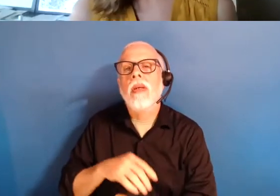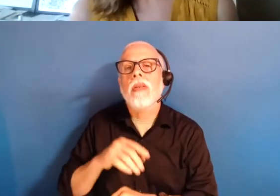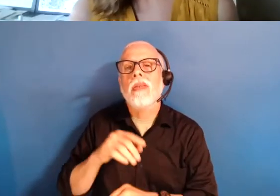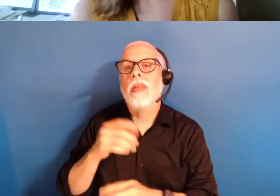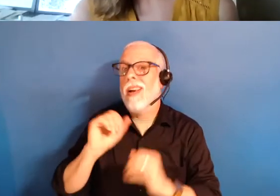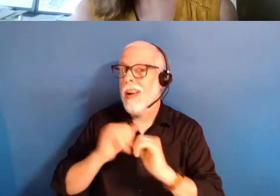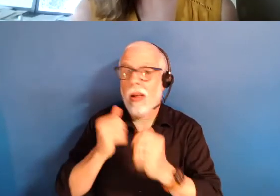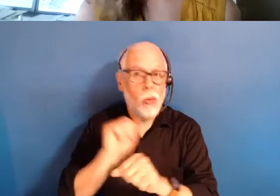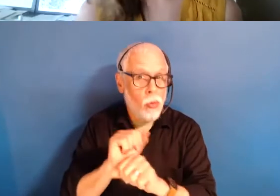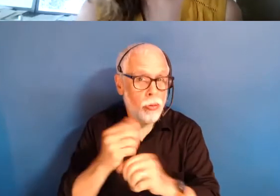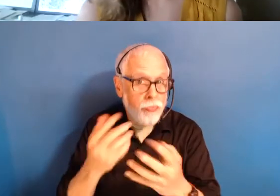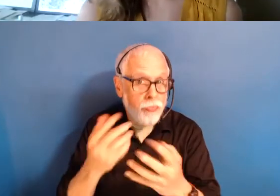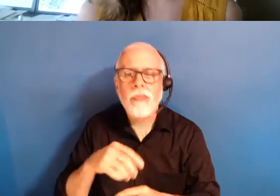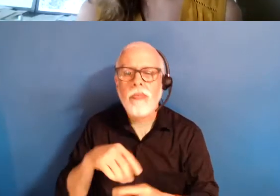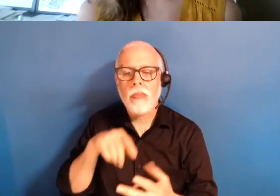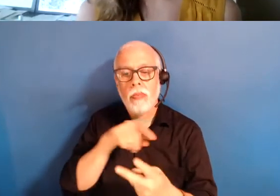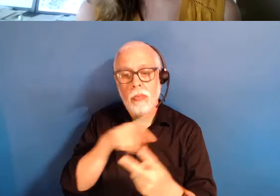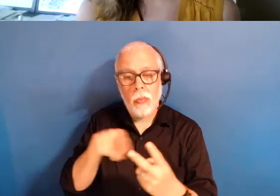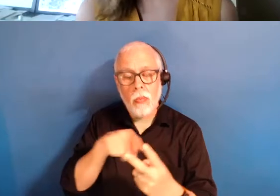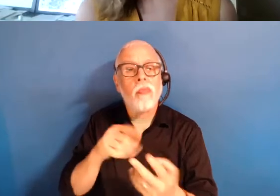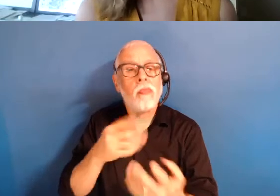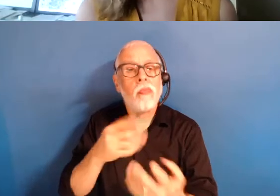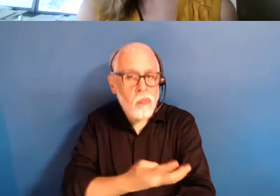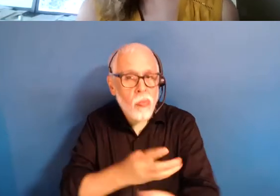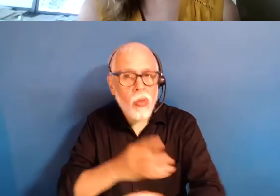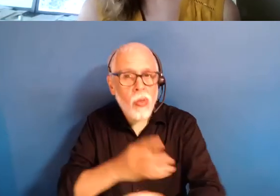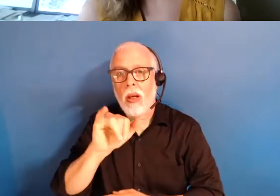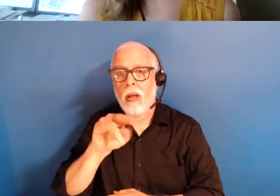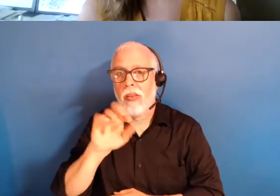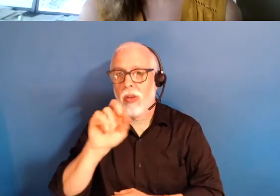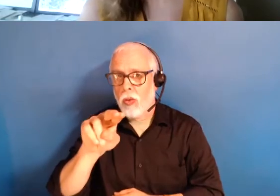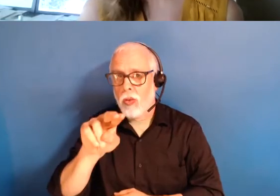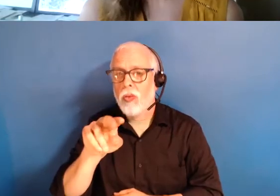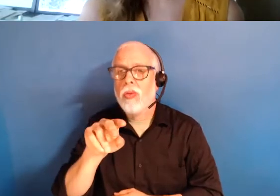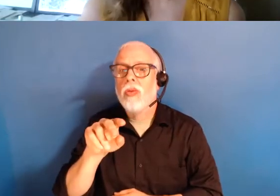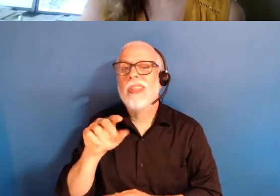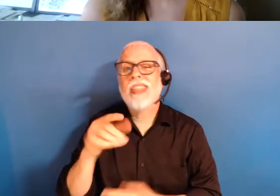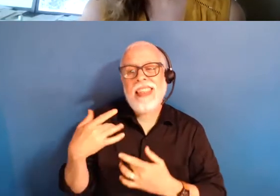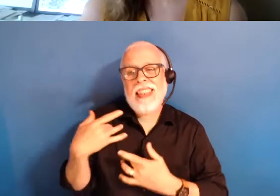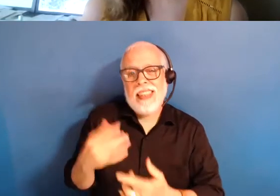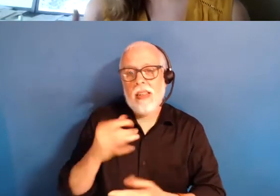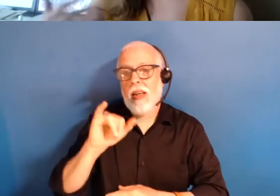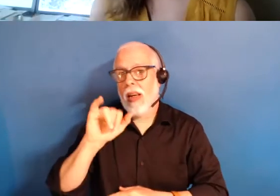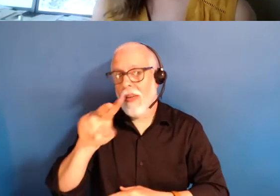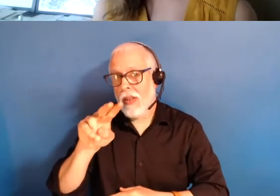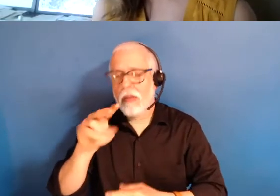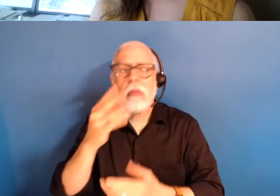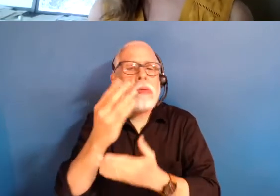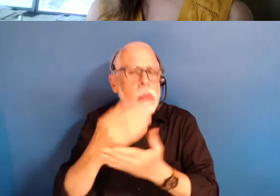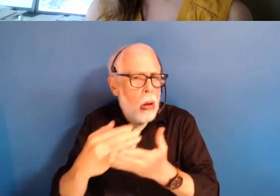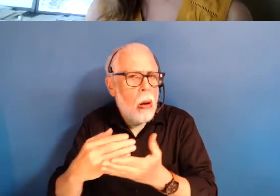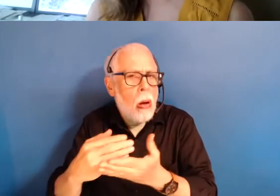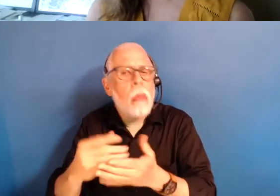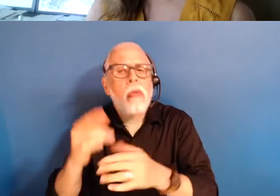How do they work? These are infusions, so they are given usually IV. Some of them have